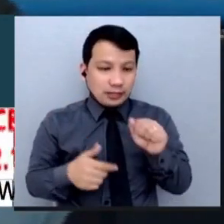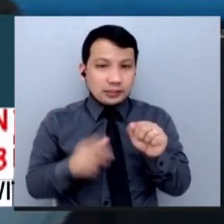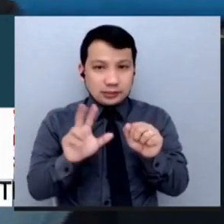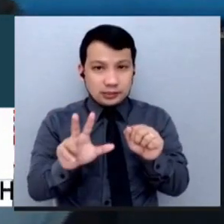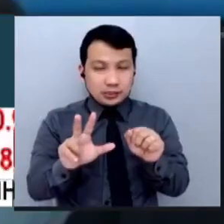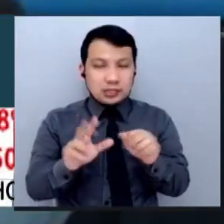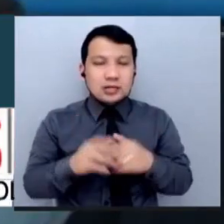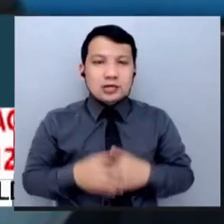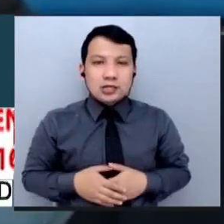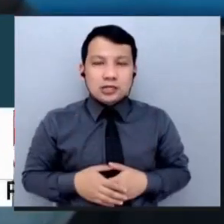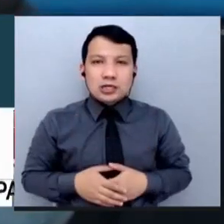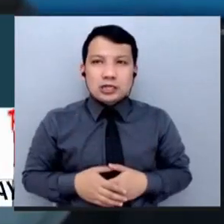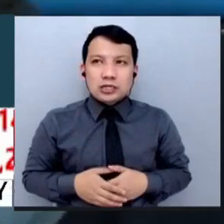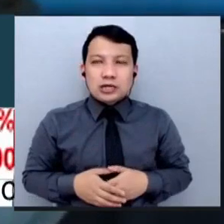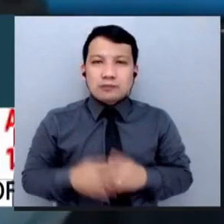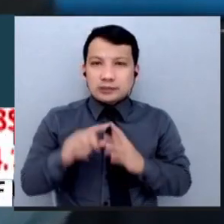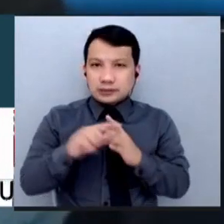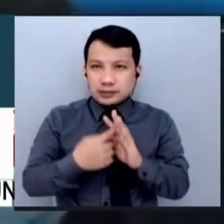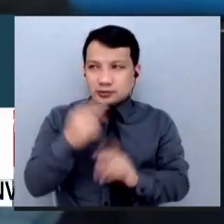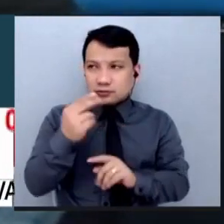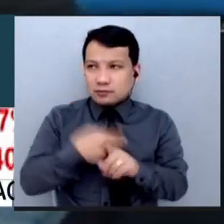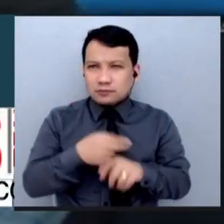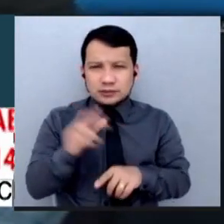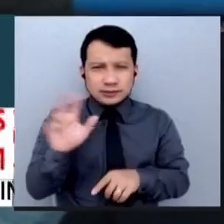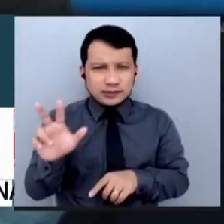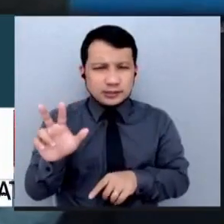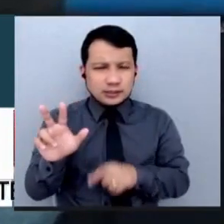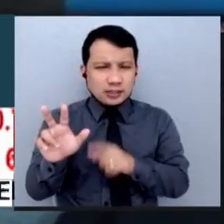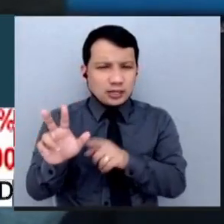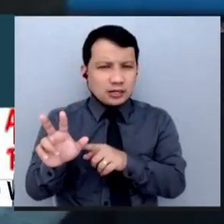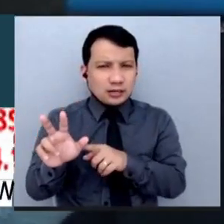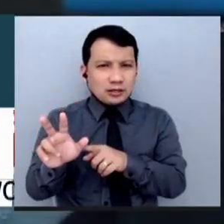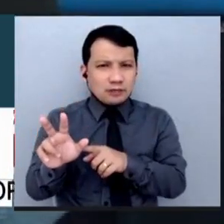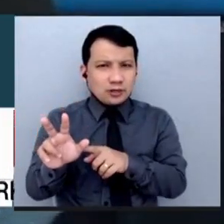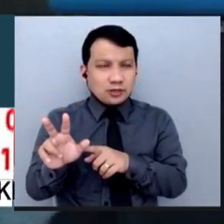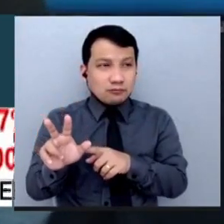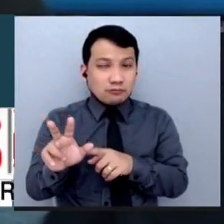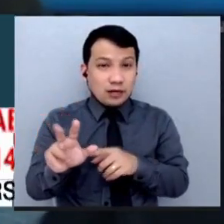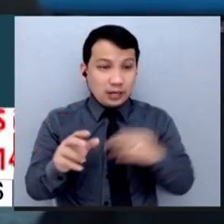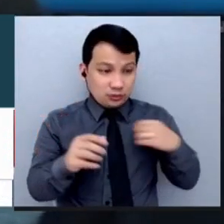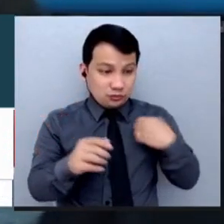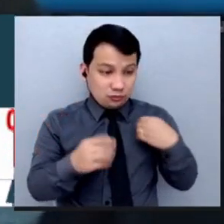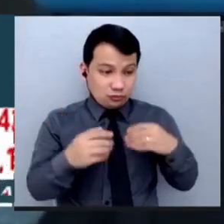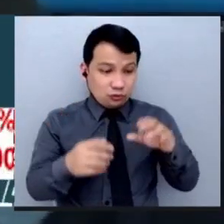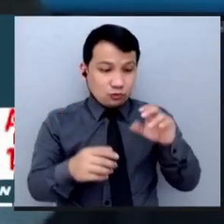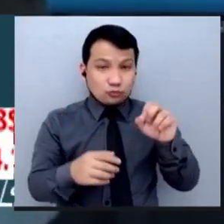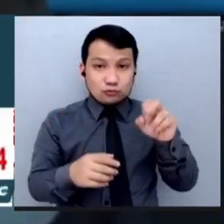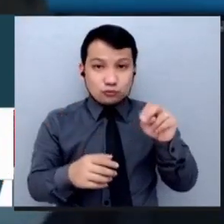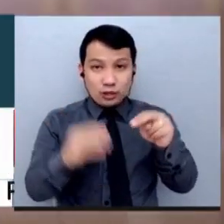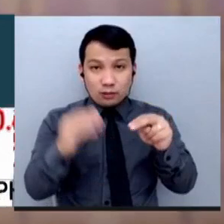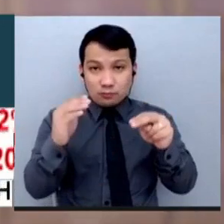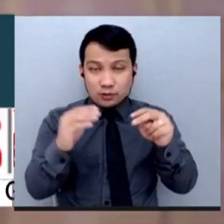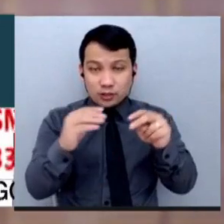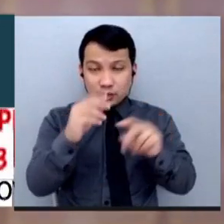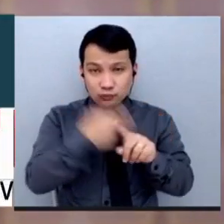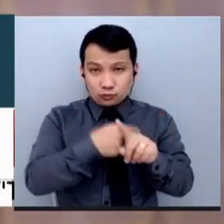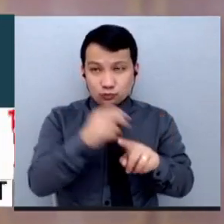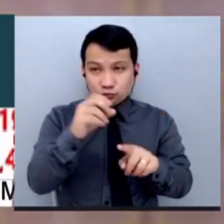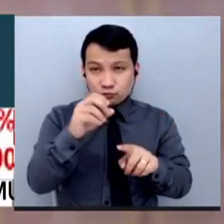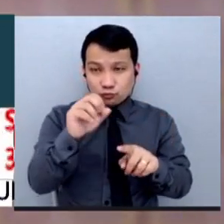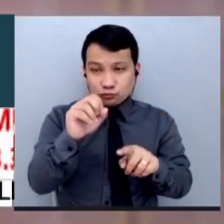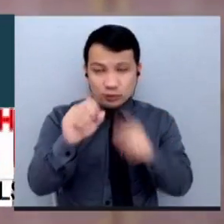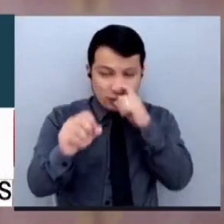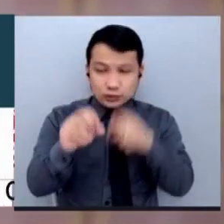starting November 3, yung mga minors, itatanggapin na natin kahit walang comorbidity.